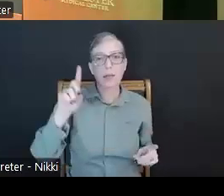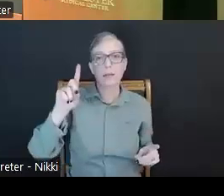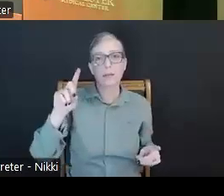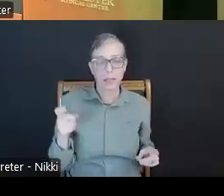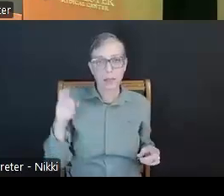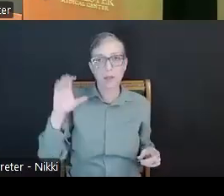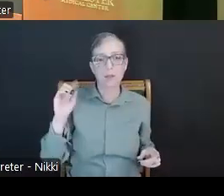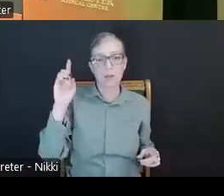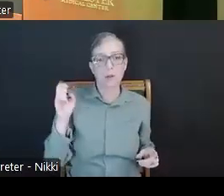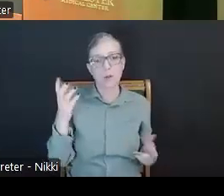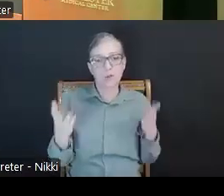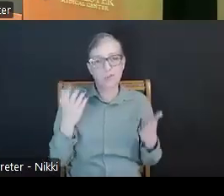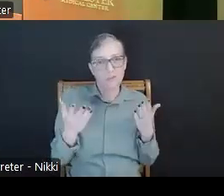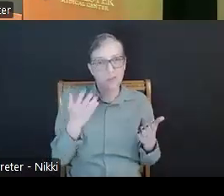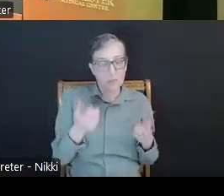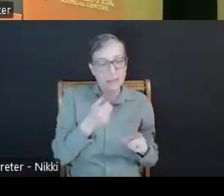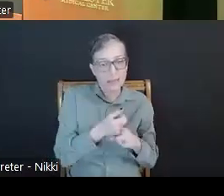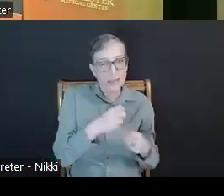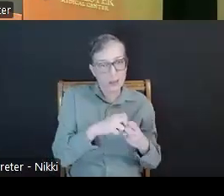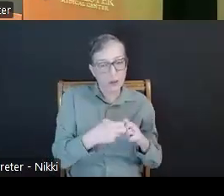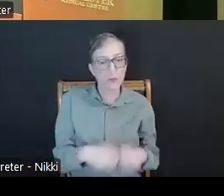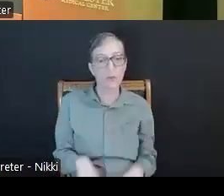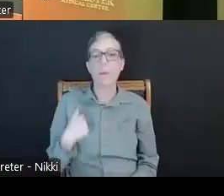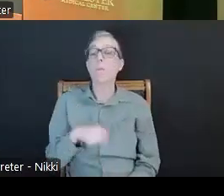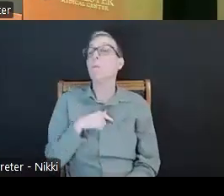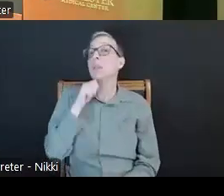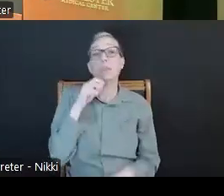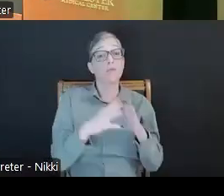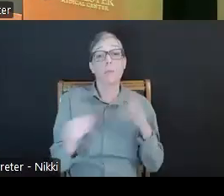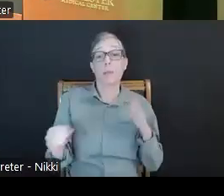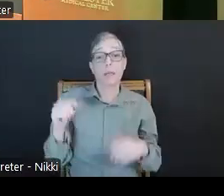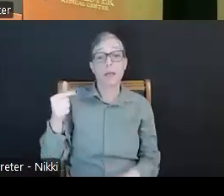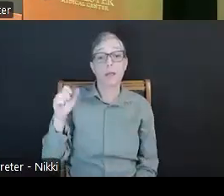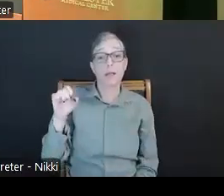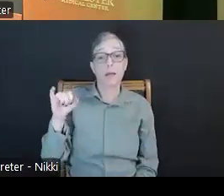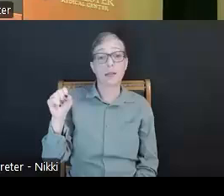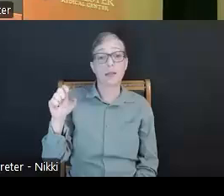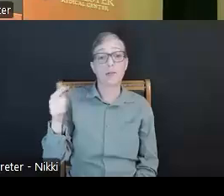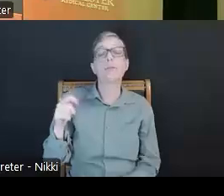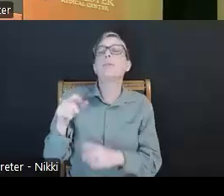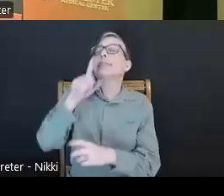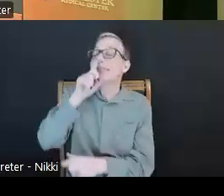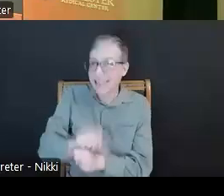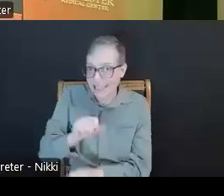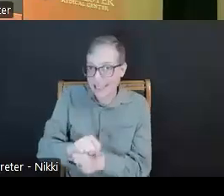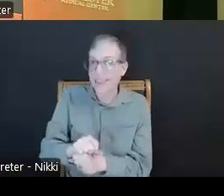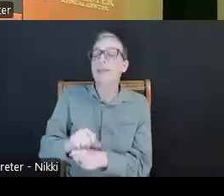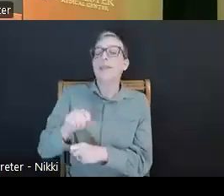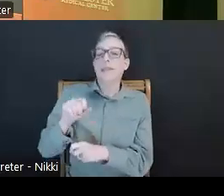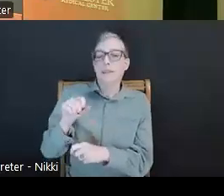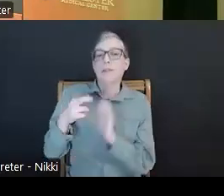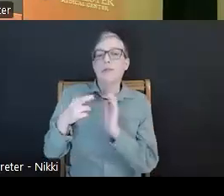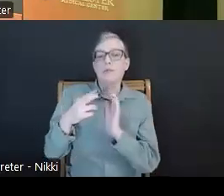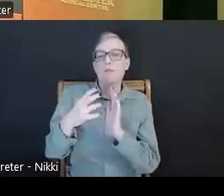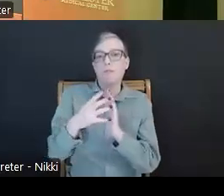But I will say that we actually did replicate this at Geisinger with an additional 5,500 patients. And we worked with a